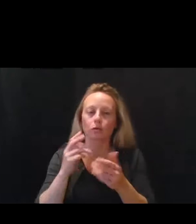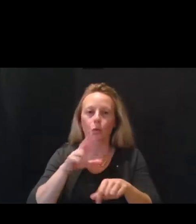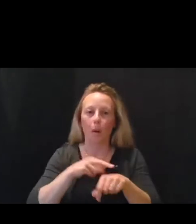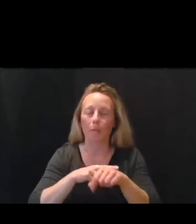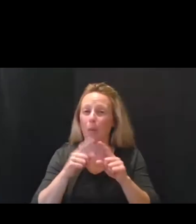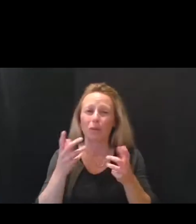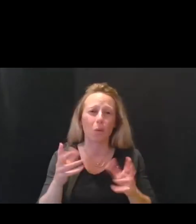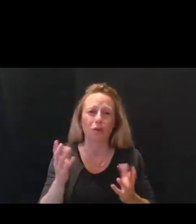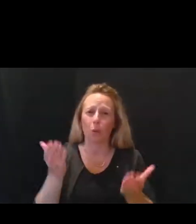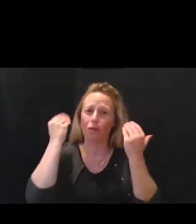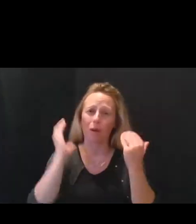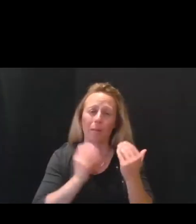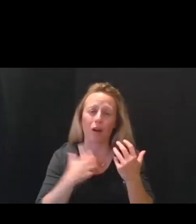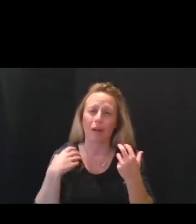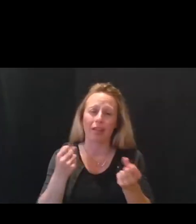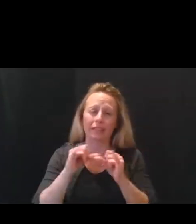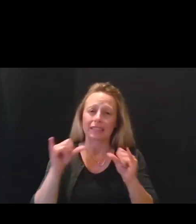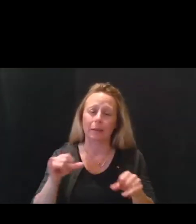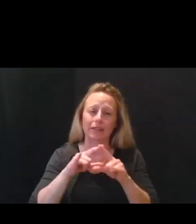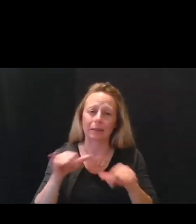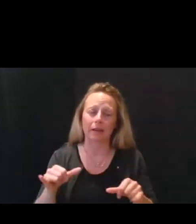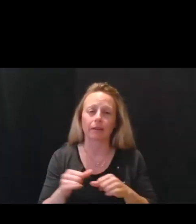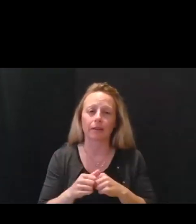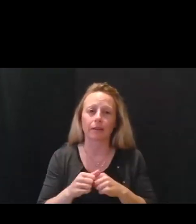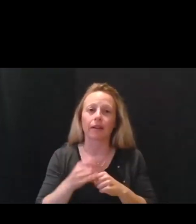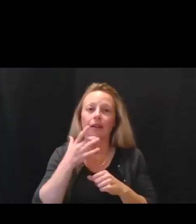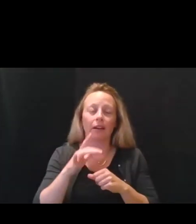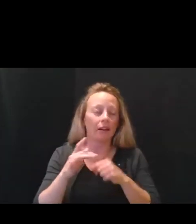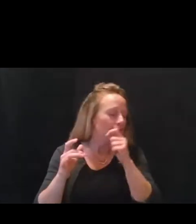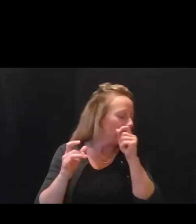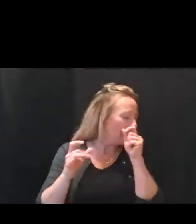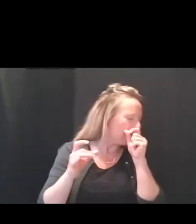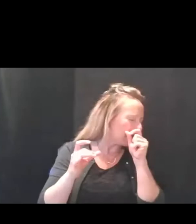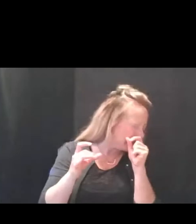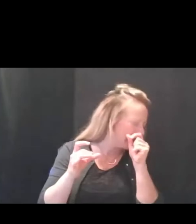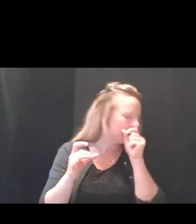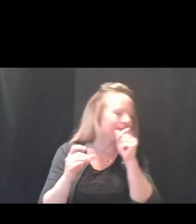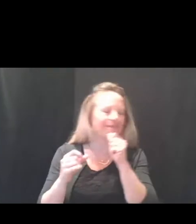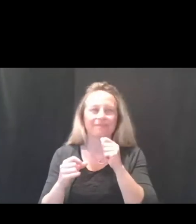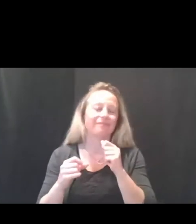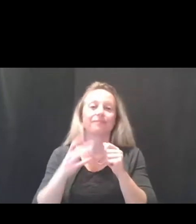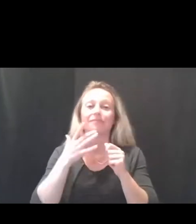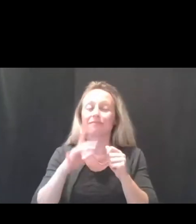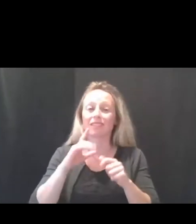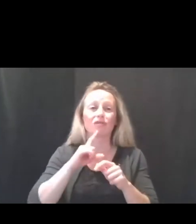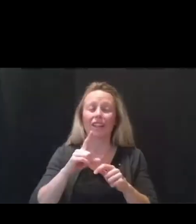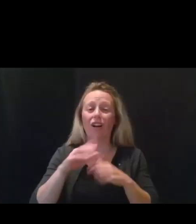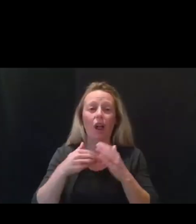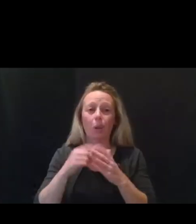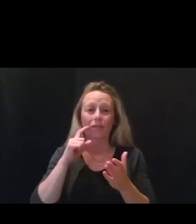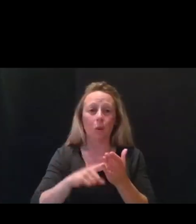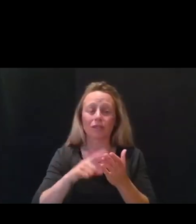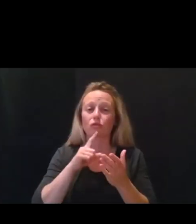our health system at the same time. Fortunately enough, the kids have not been very sick. All we have seen is very mild